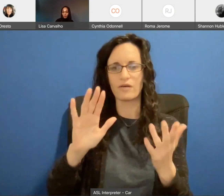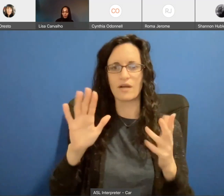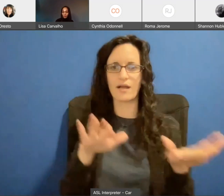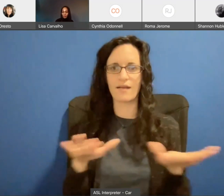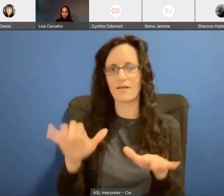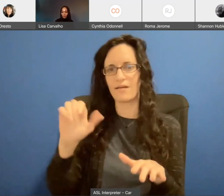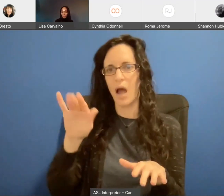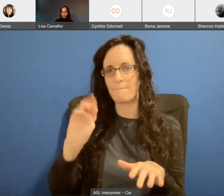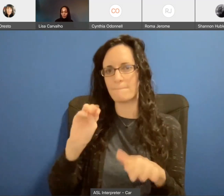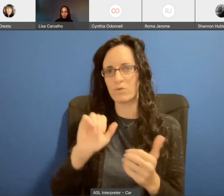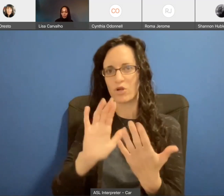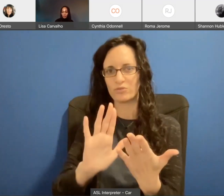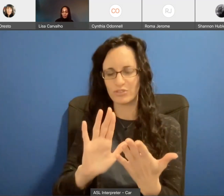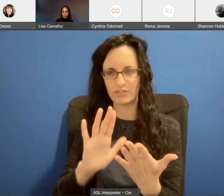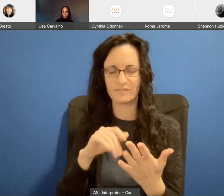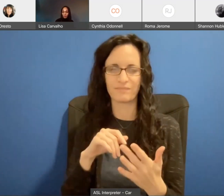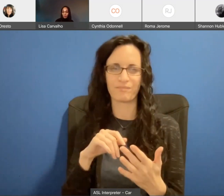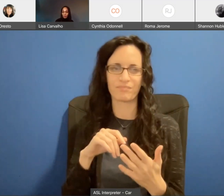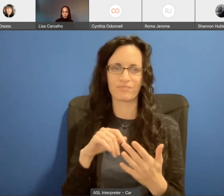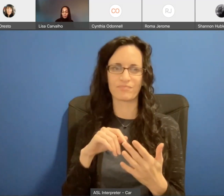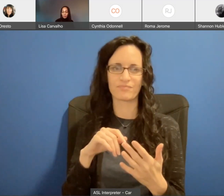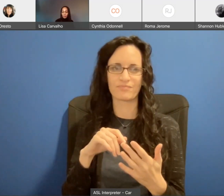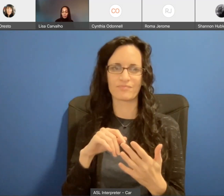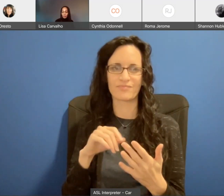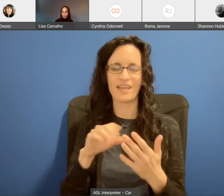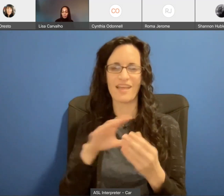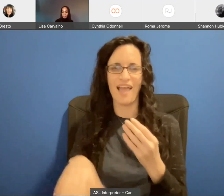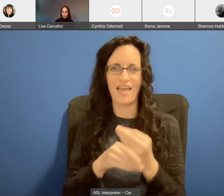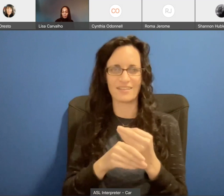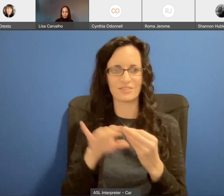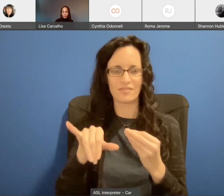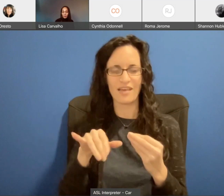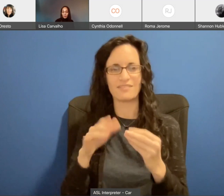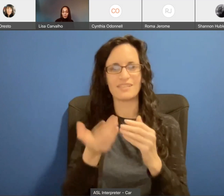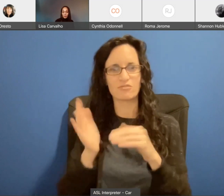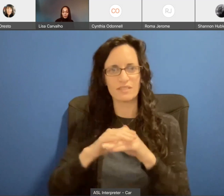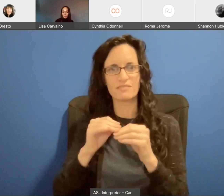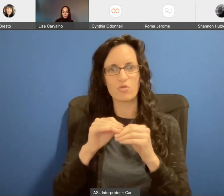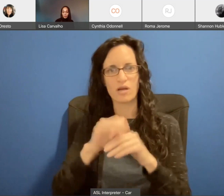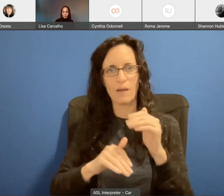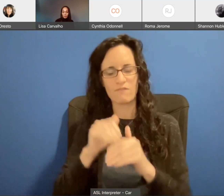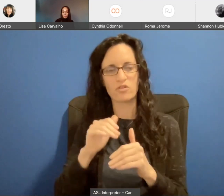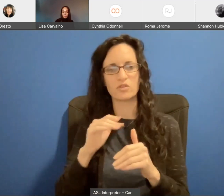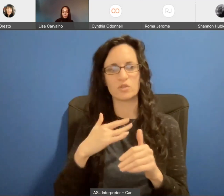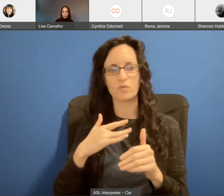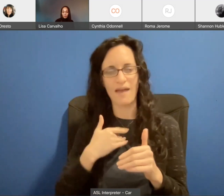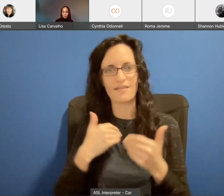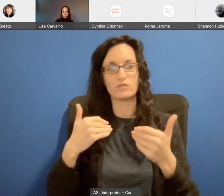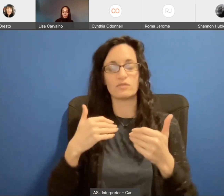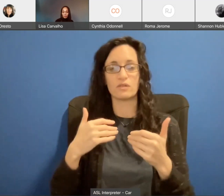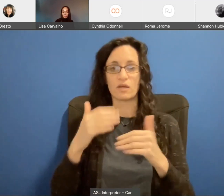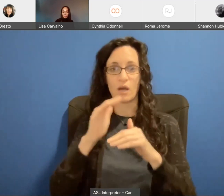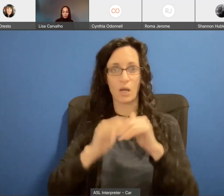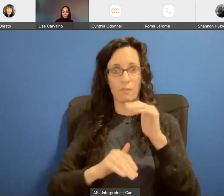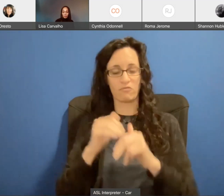afraid to address it. And following up on that, increasing comfort levels to have a conversation with someone despite not having